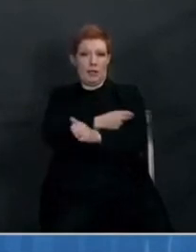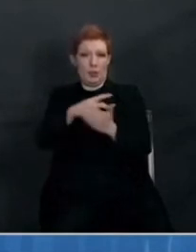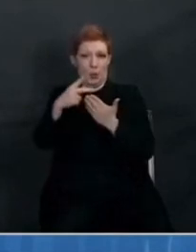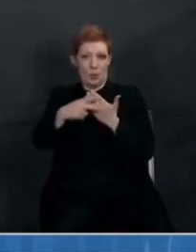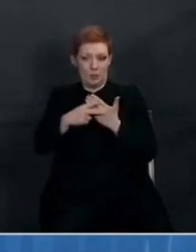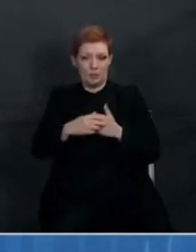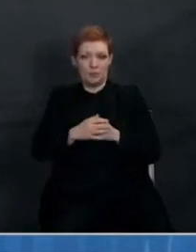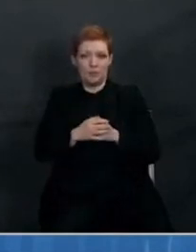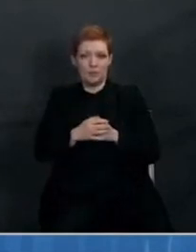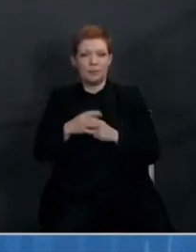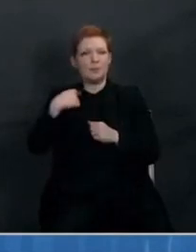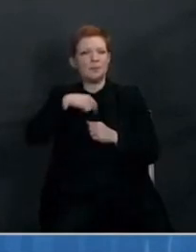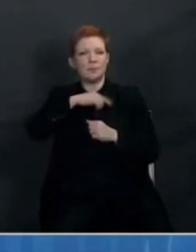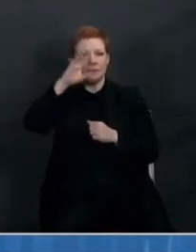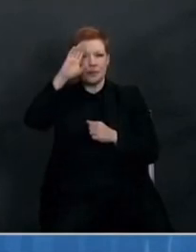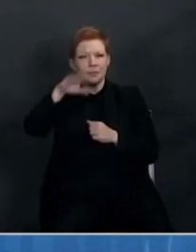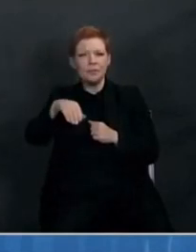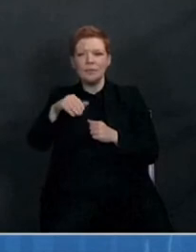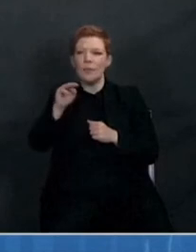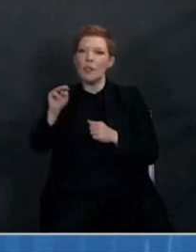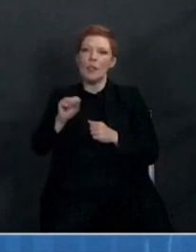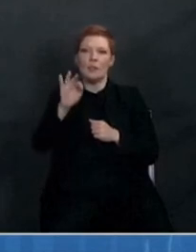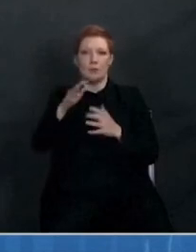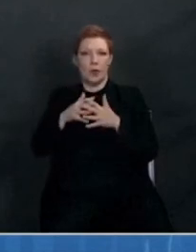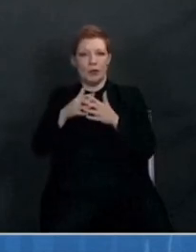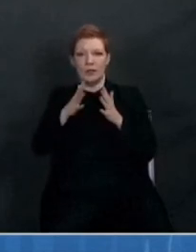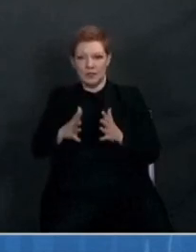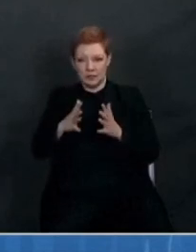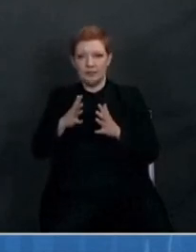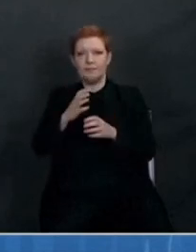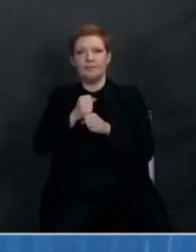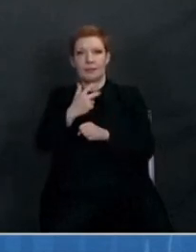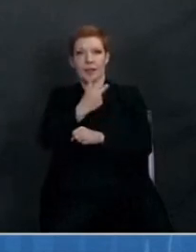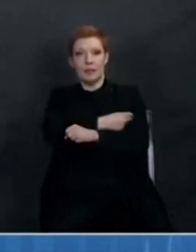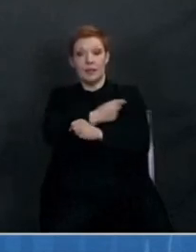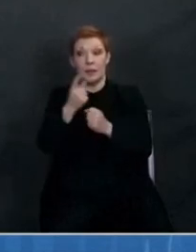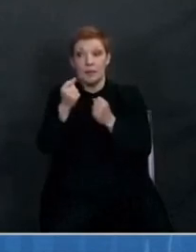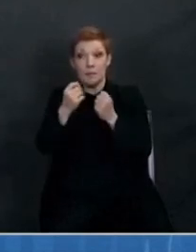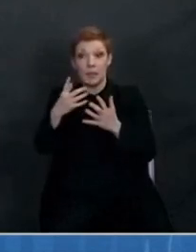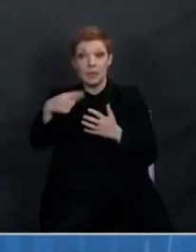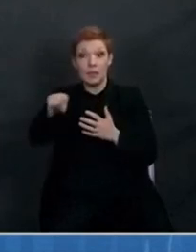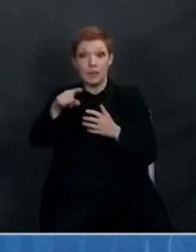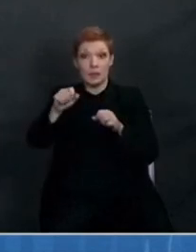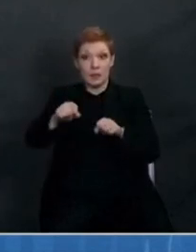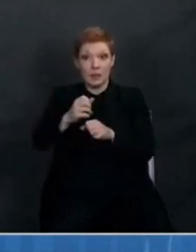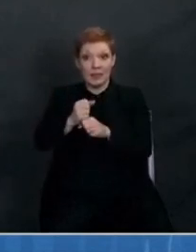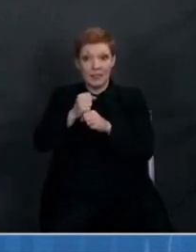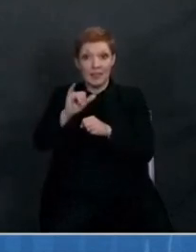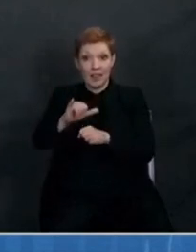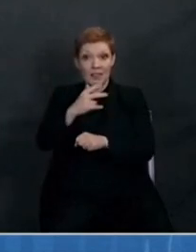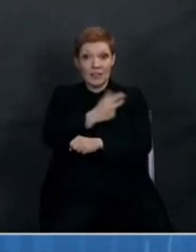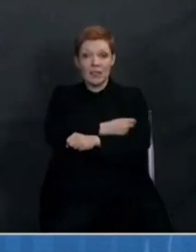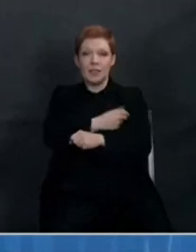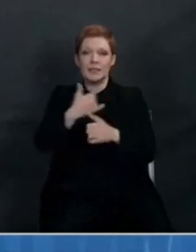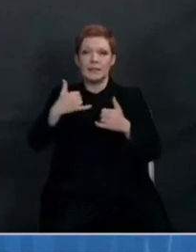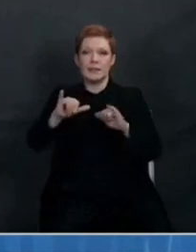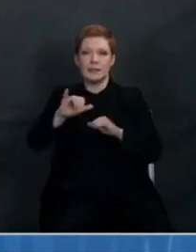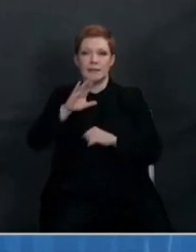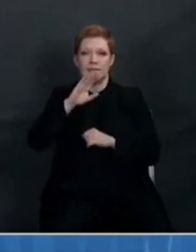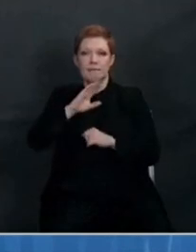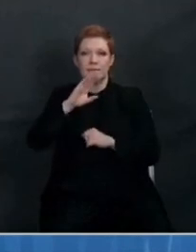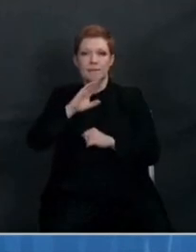even as millions of Americans are getting vaccinated, many who are eligible for the vaccine are still frustrated as they try